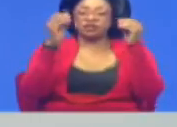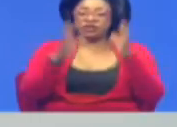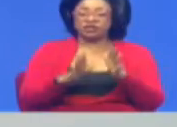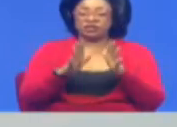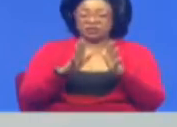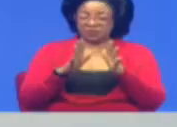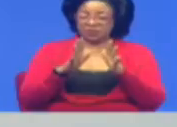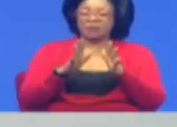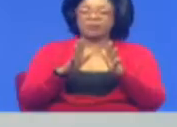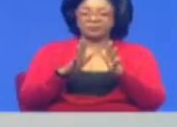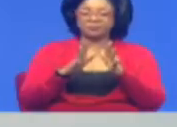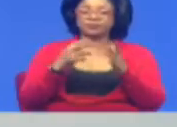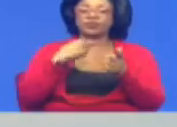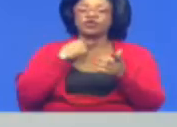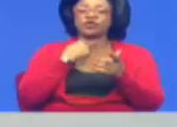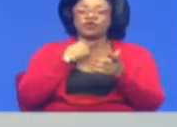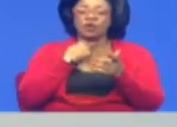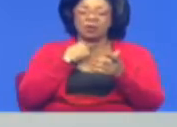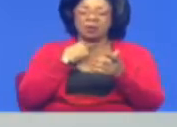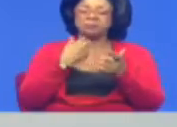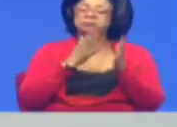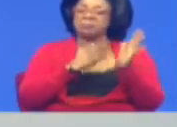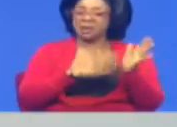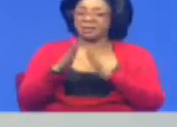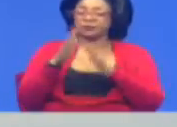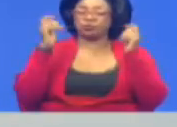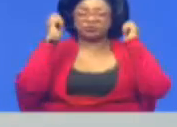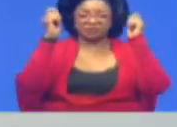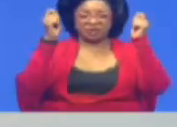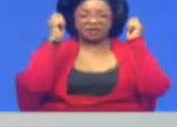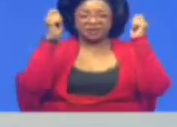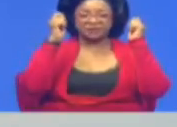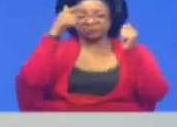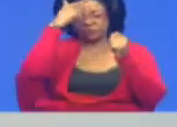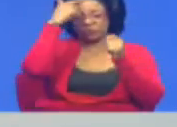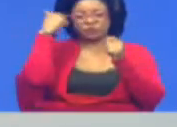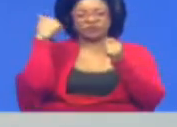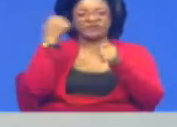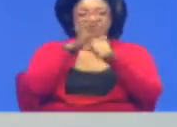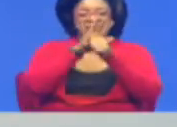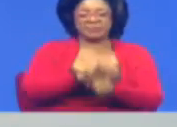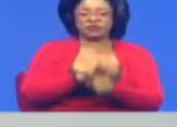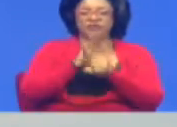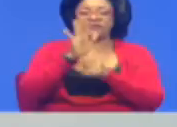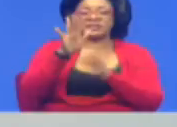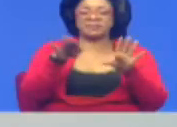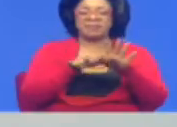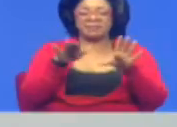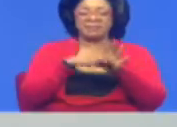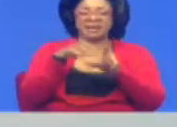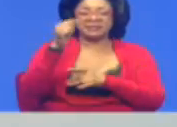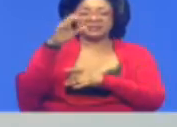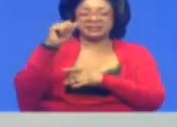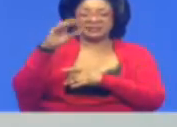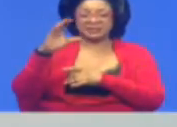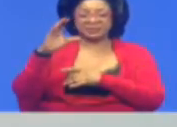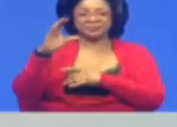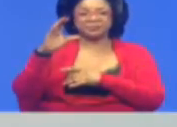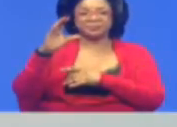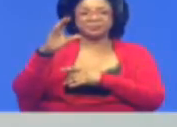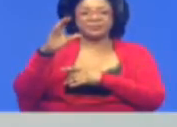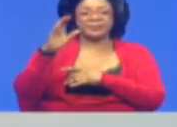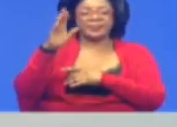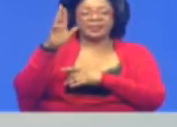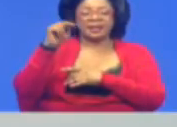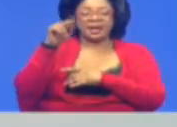NUT now threatens a strike to protest the discrimination of its members by the Teacher Service Commission. NUT Secretary